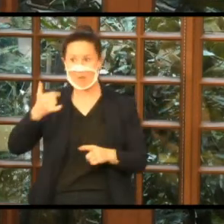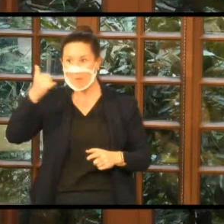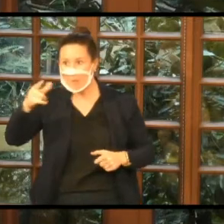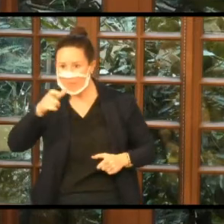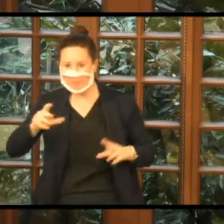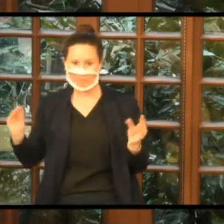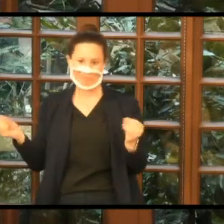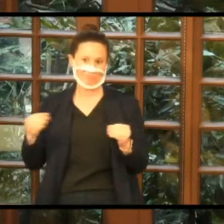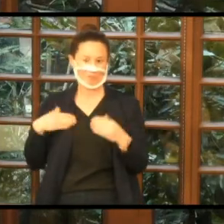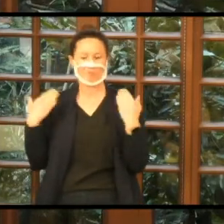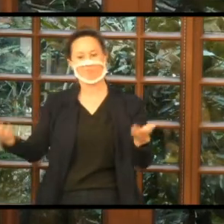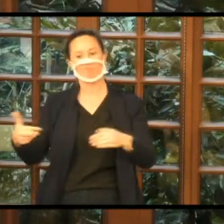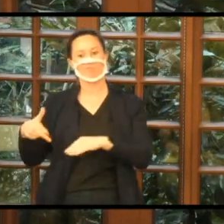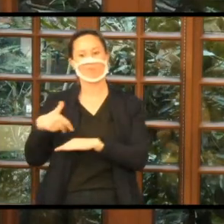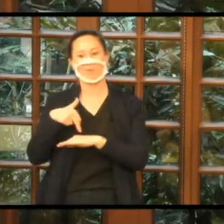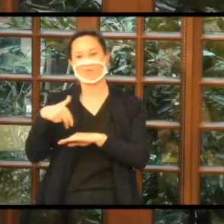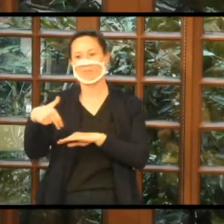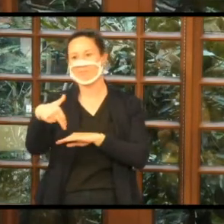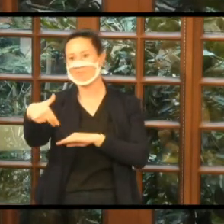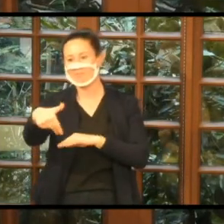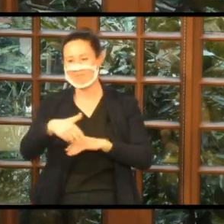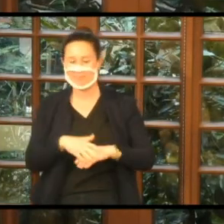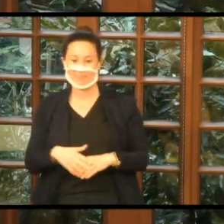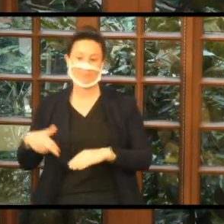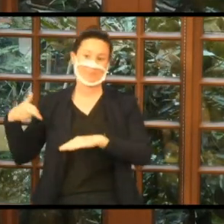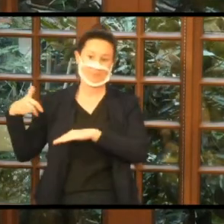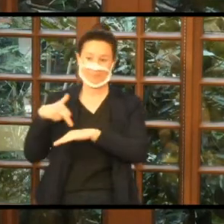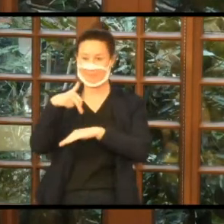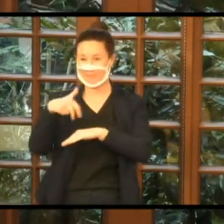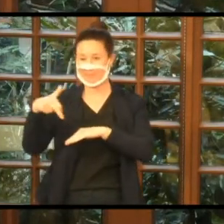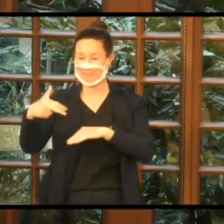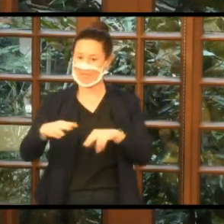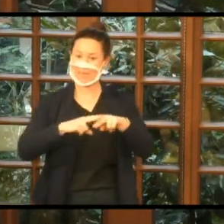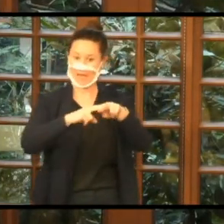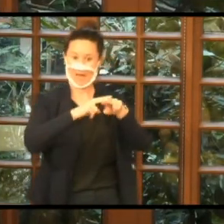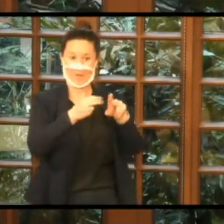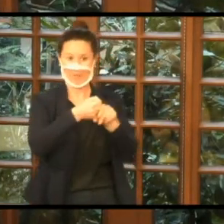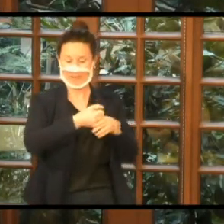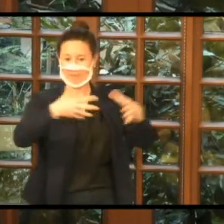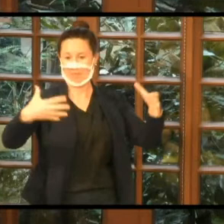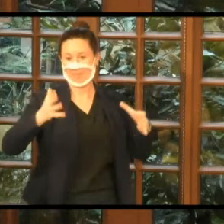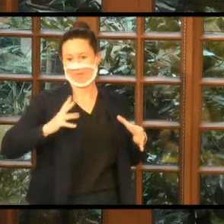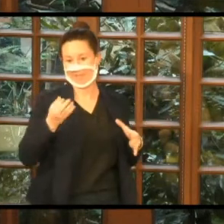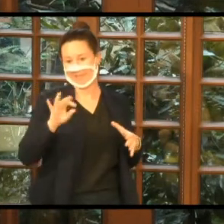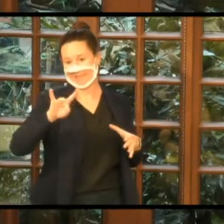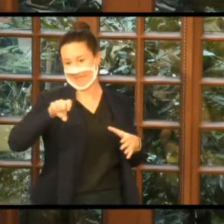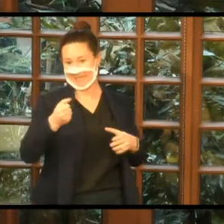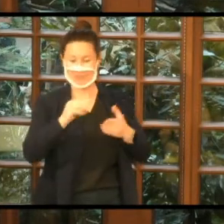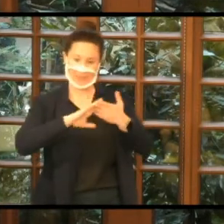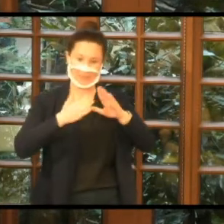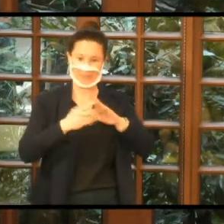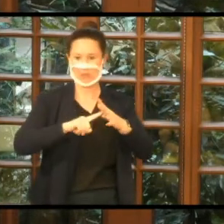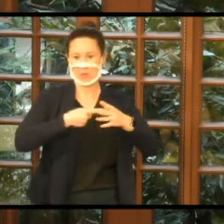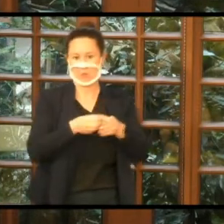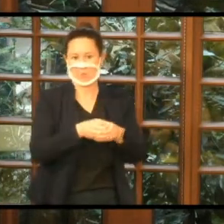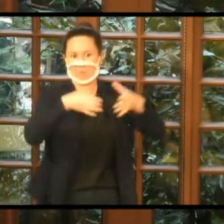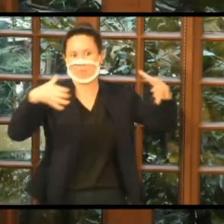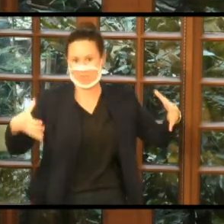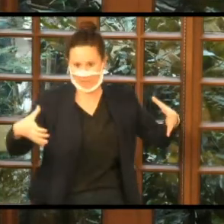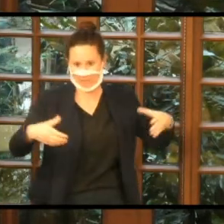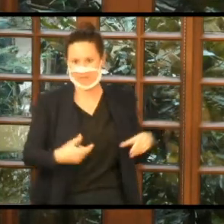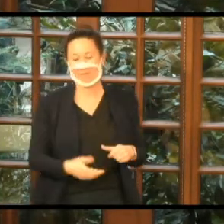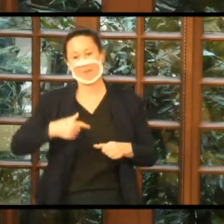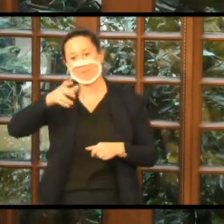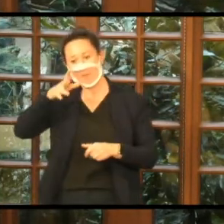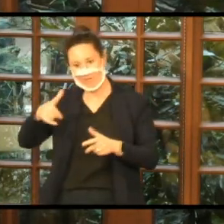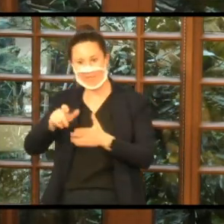I began to walk. The interstate extension was funded in the 80s, back when Deary was going the way of other mill towns. My mother was living in New